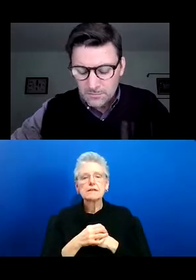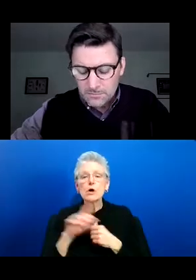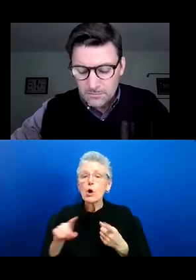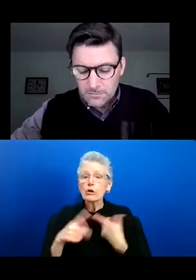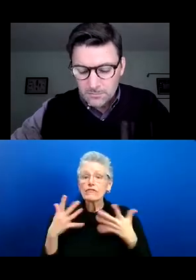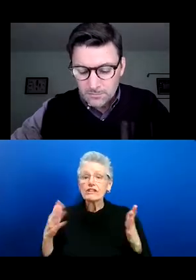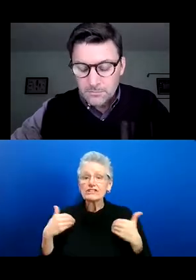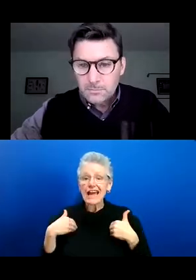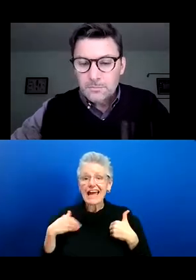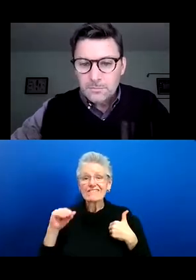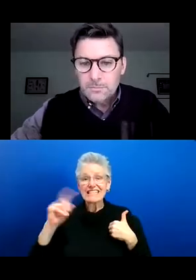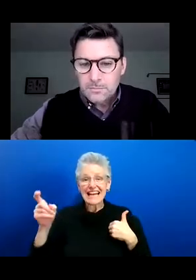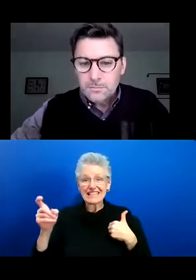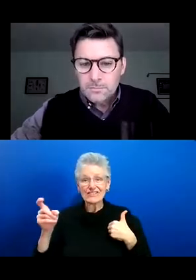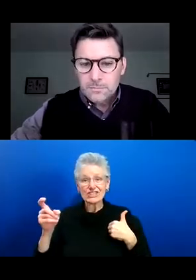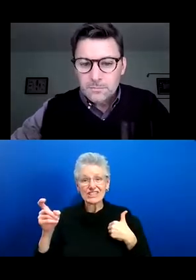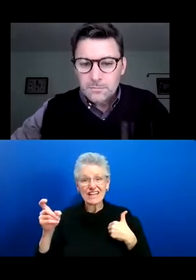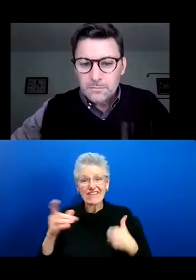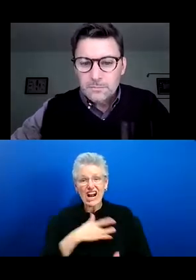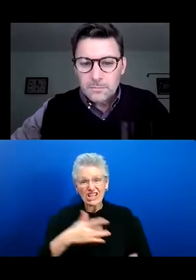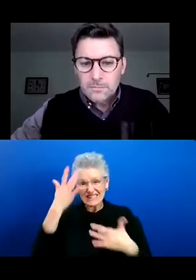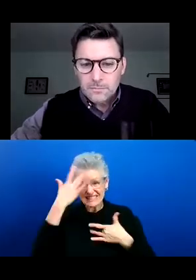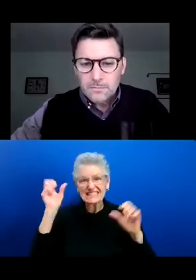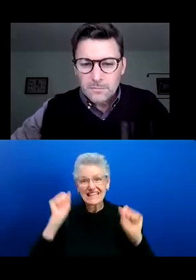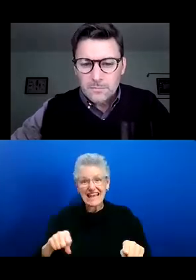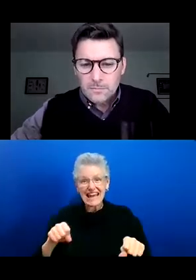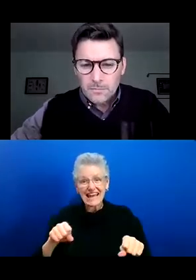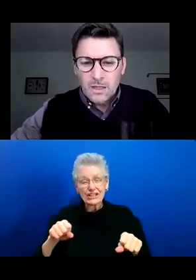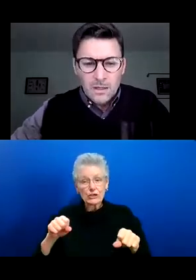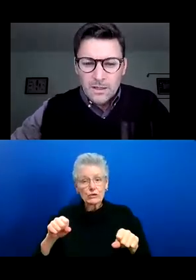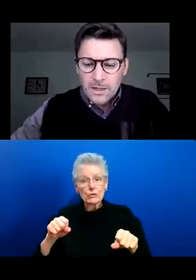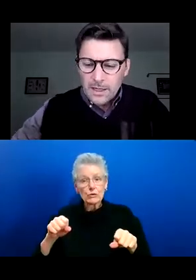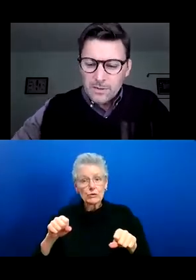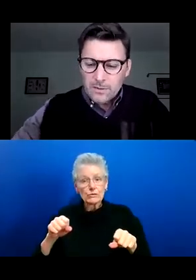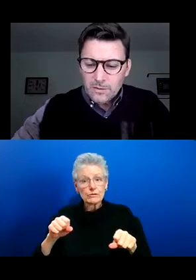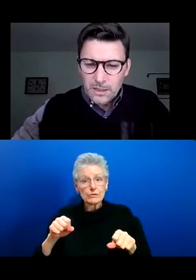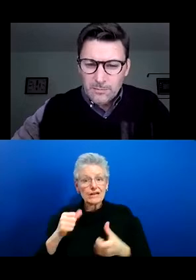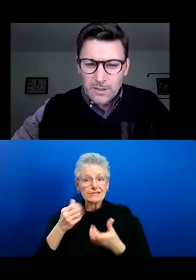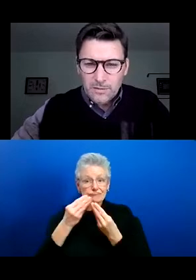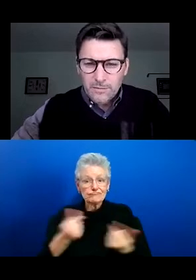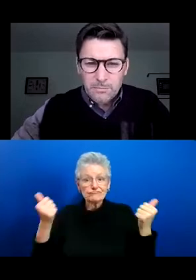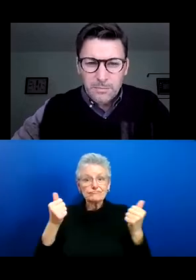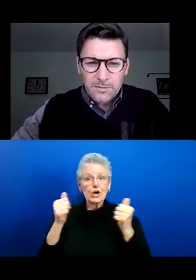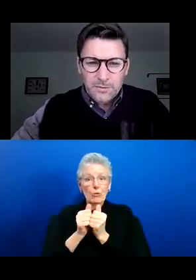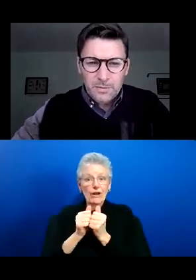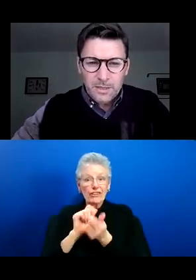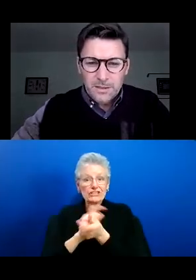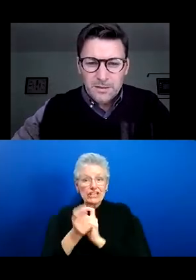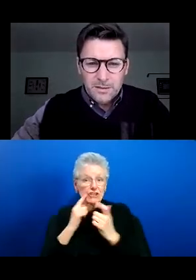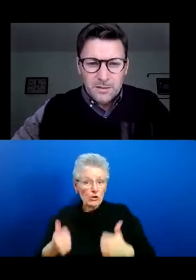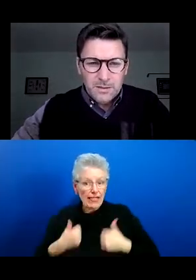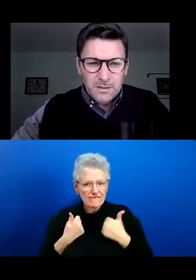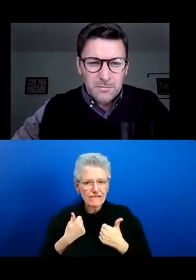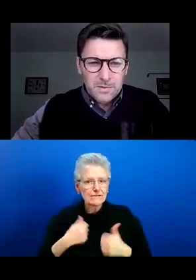have a diagnosis of CV disease, can it be reversed with a change of lifestyle? Yeah, absolutely. I'm going to flip back through